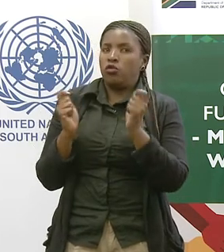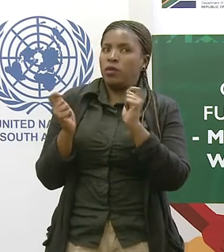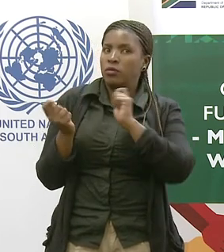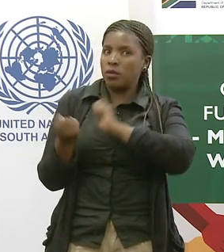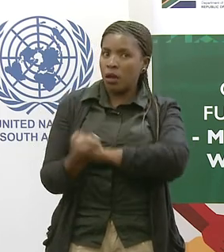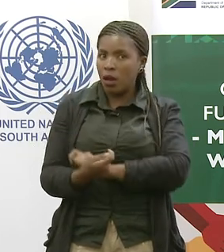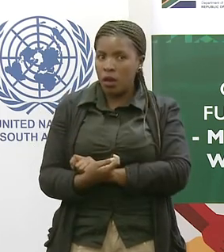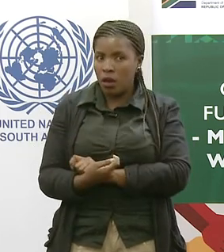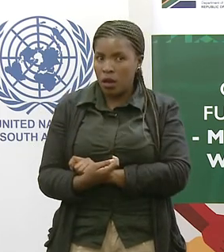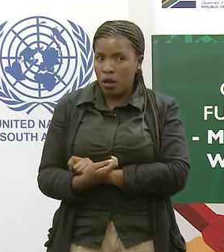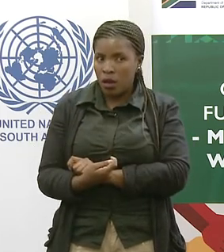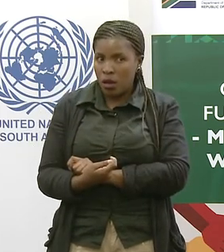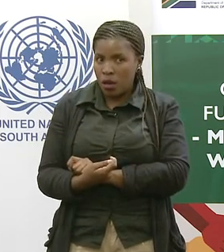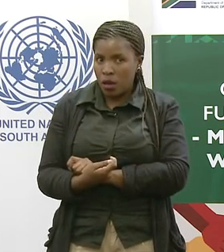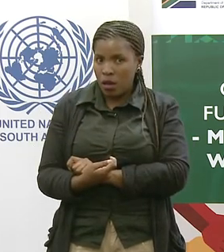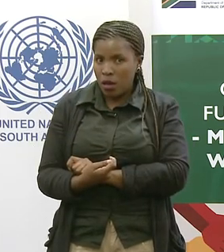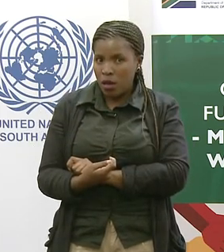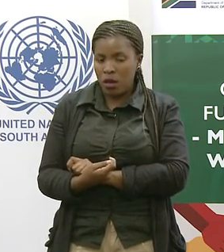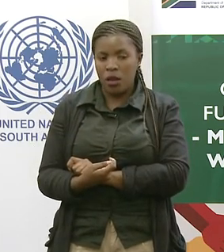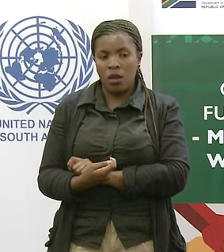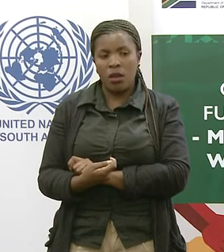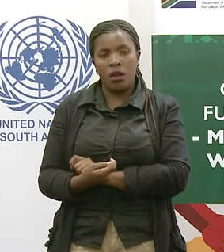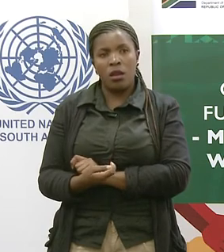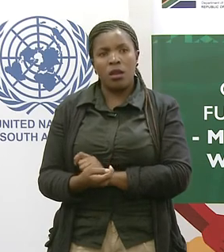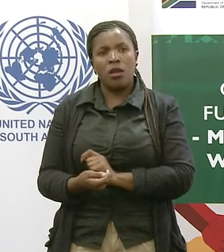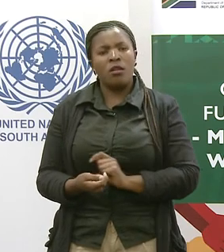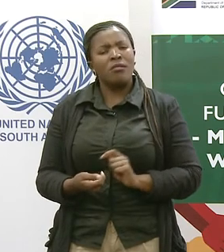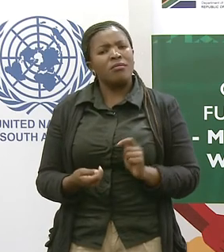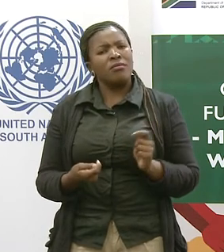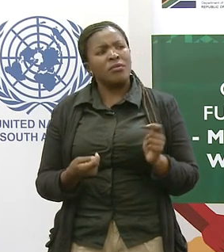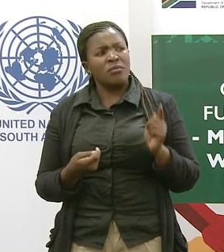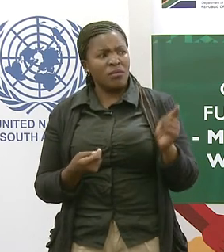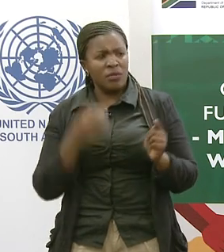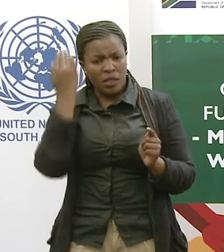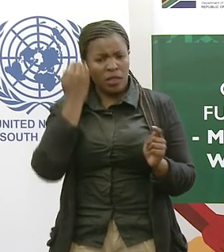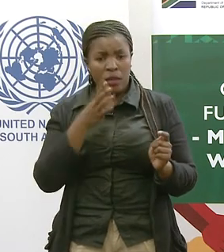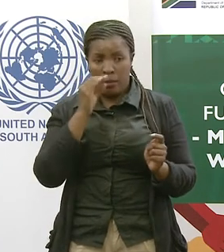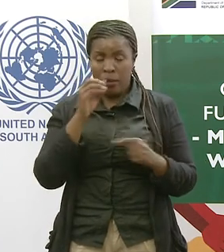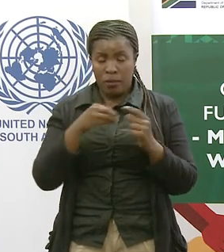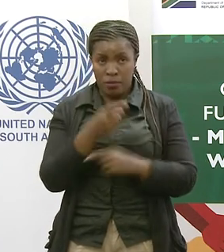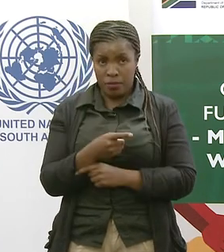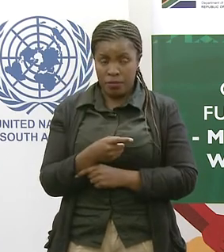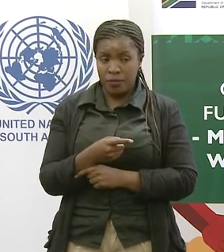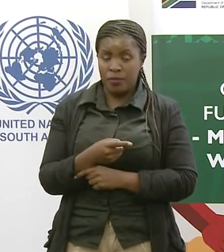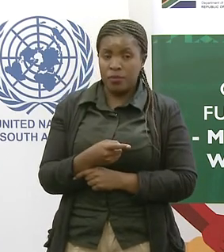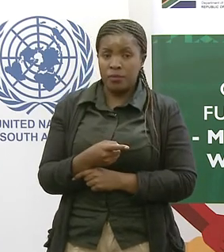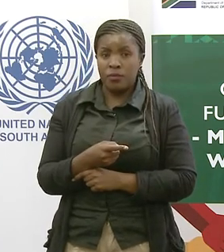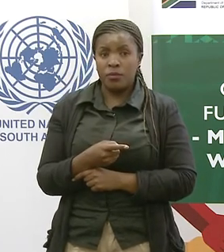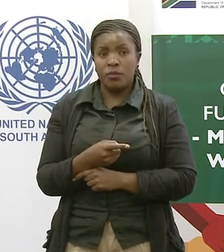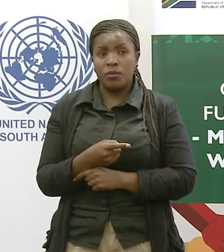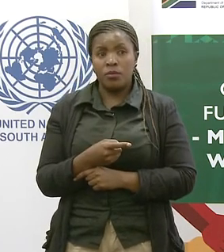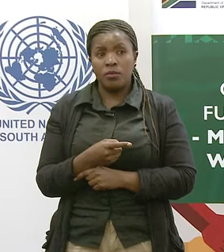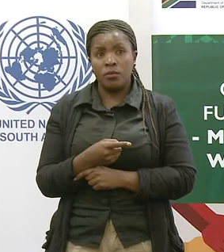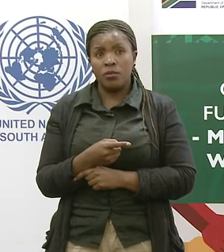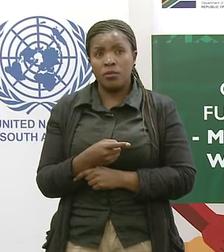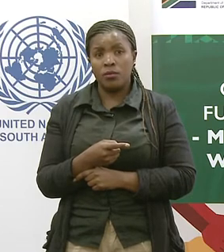about is, I mean, in terms of where we are. And I really also am so, you